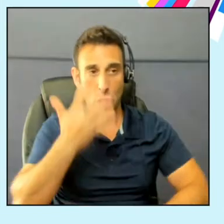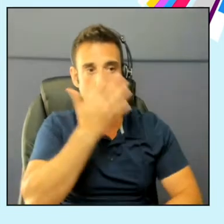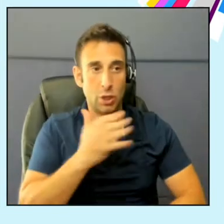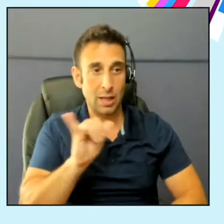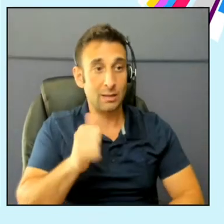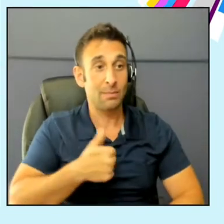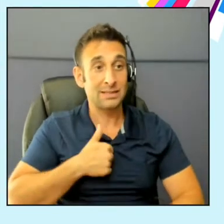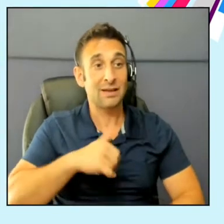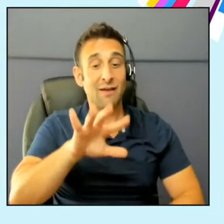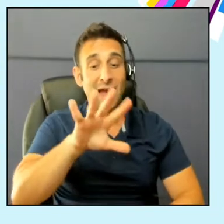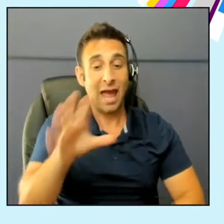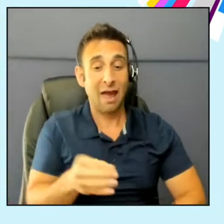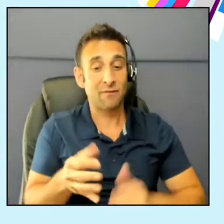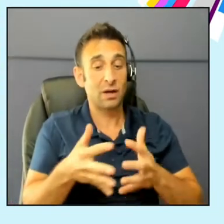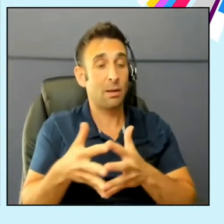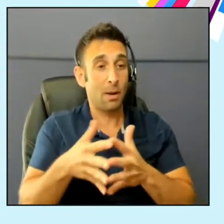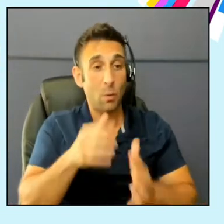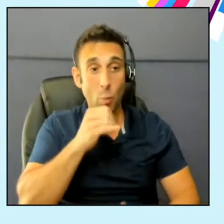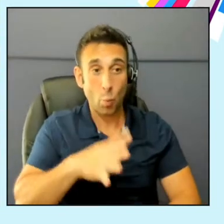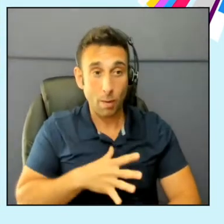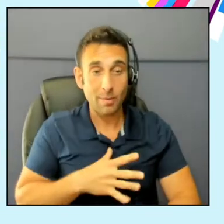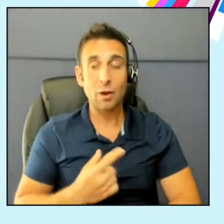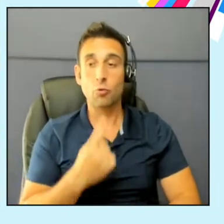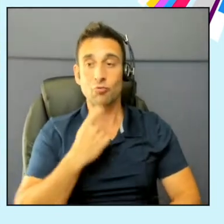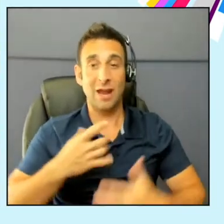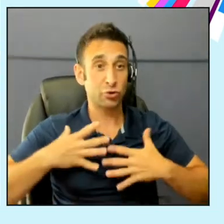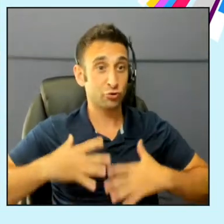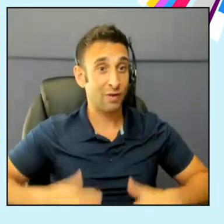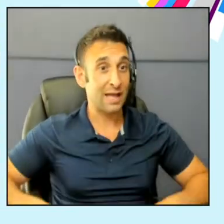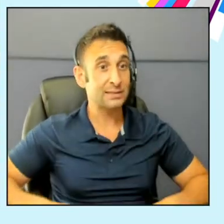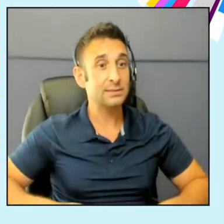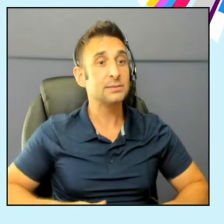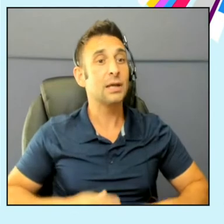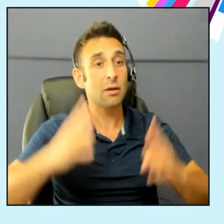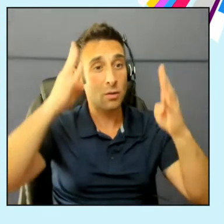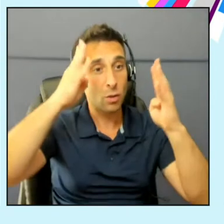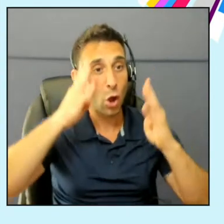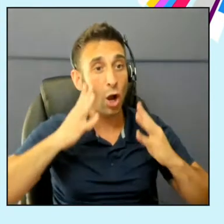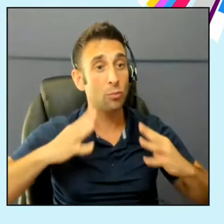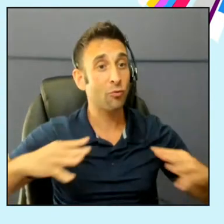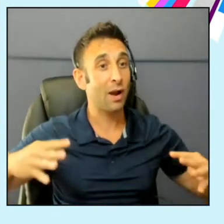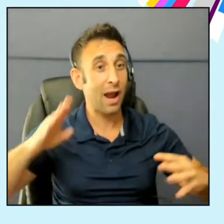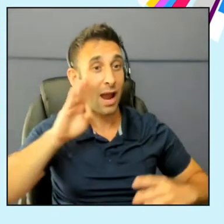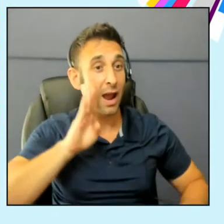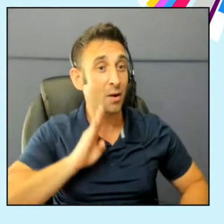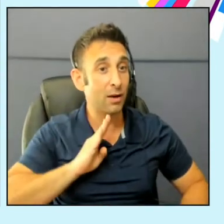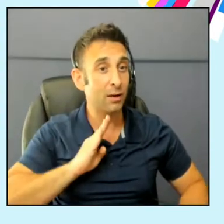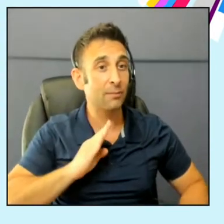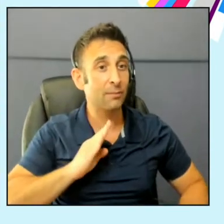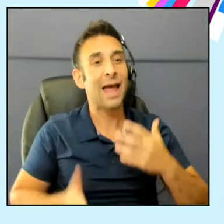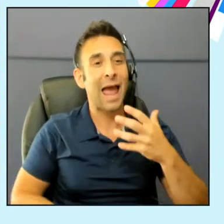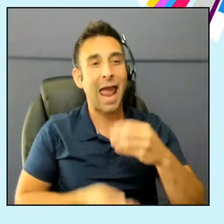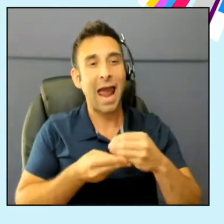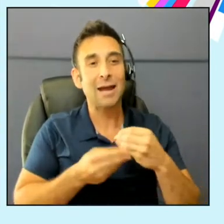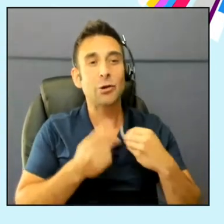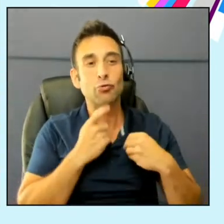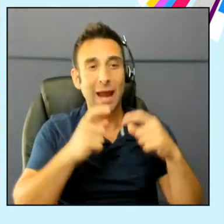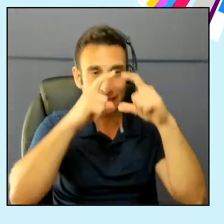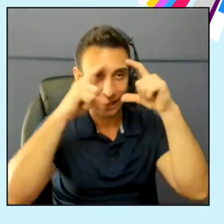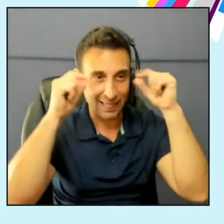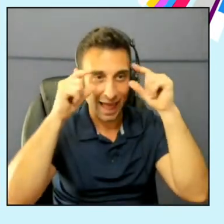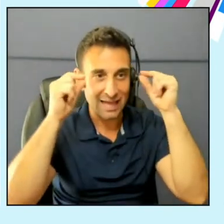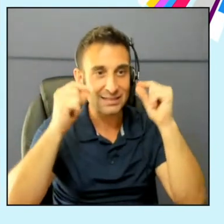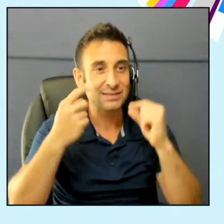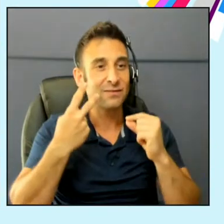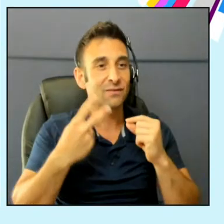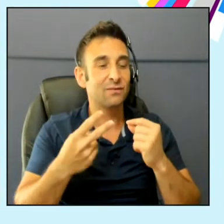African-American woman with a red dress on. I have long brown hair, and I added some red glasses for fun today.